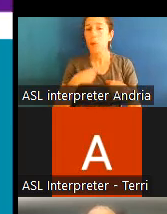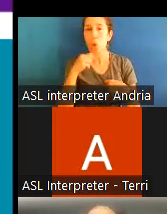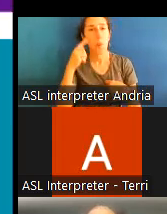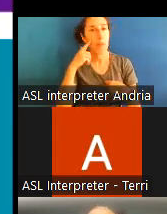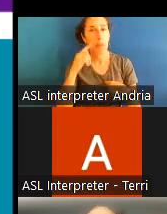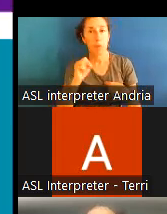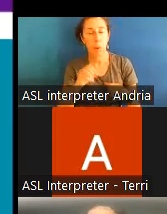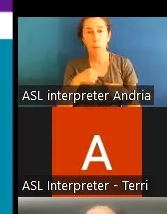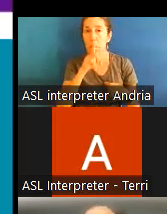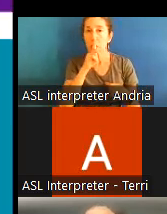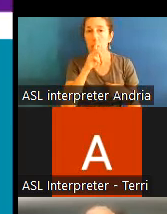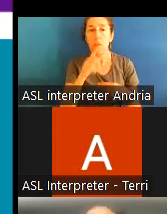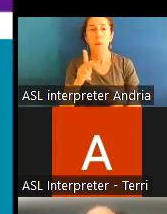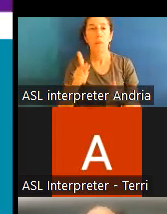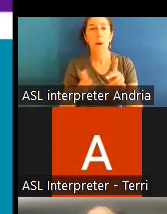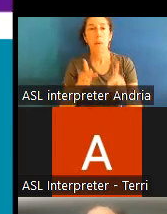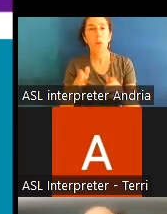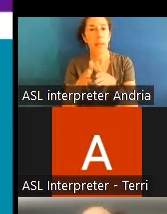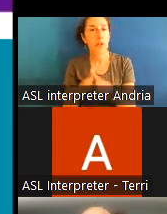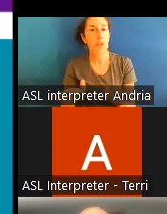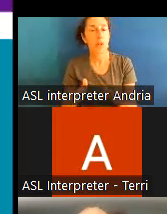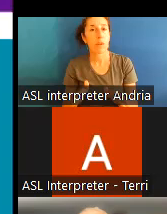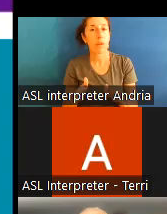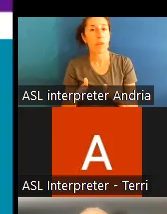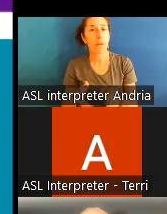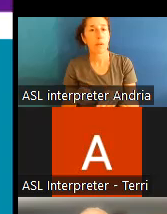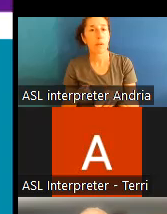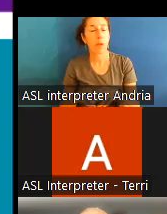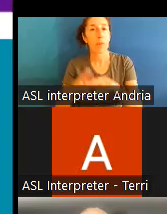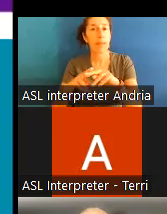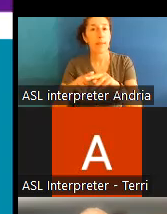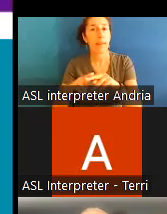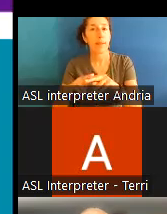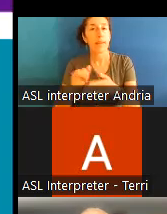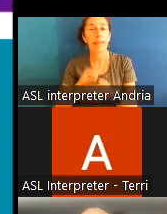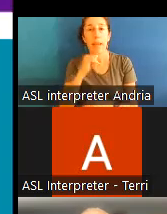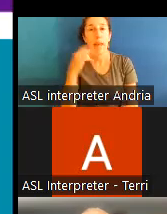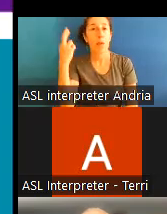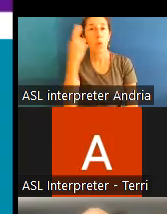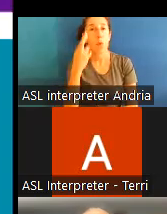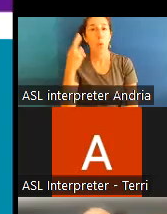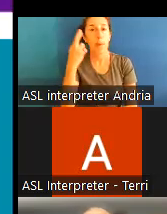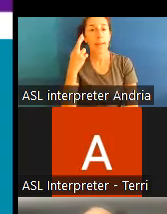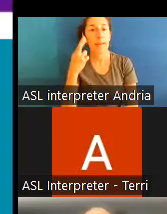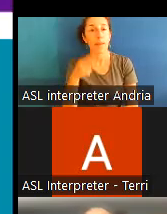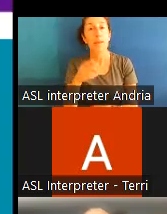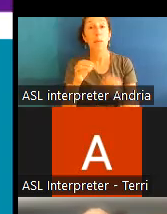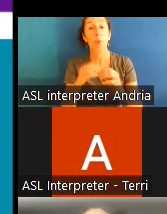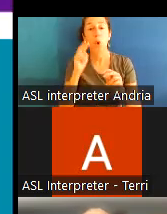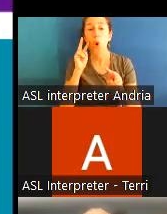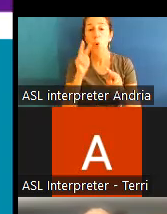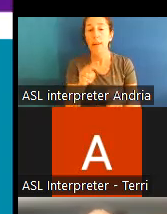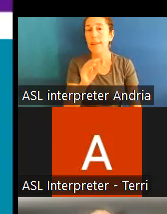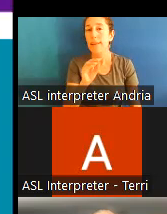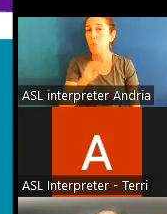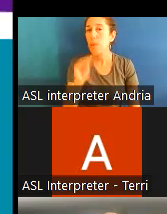because when you look at the percentages are going up as well. So it's not just the numbers, it's